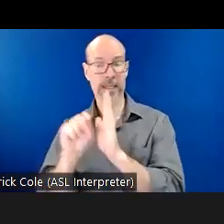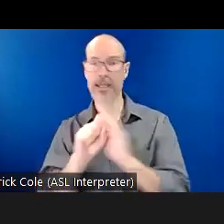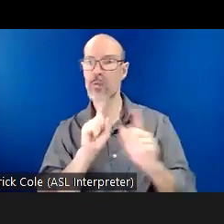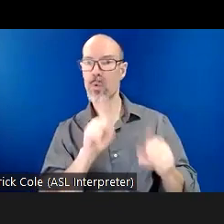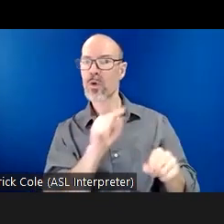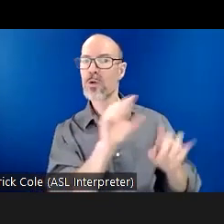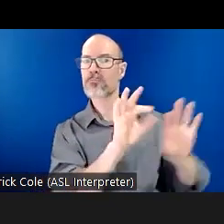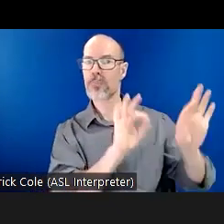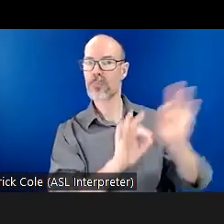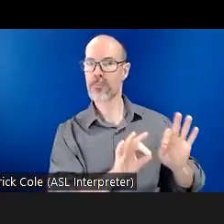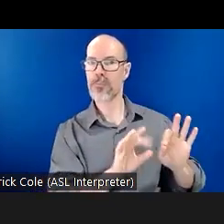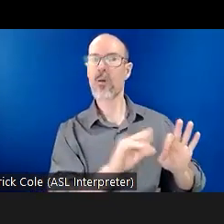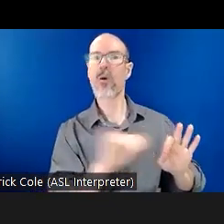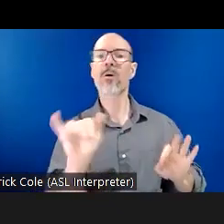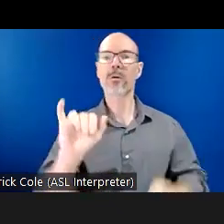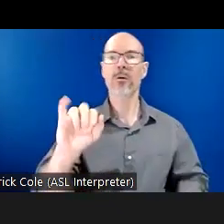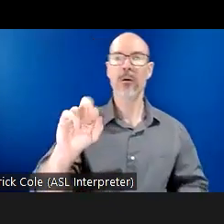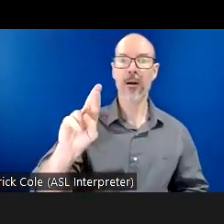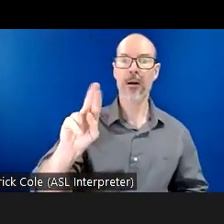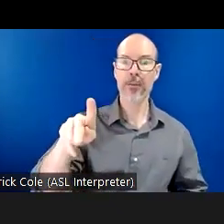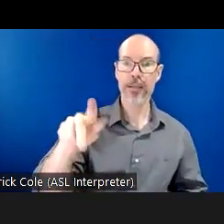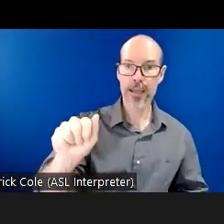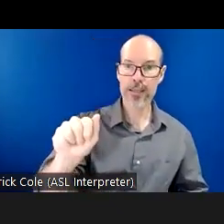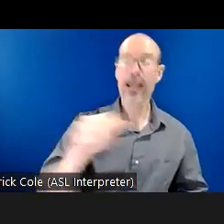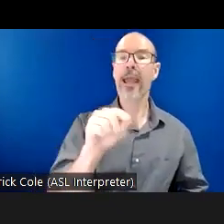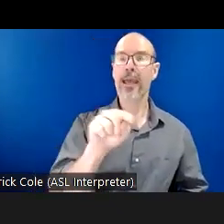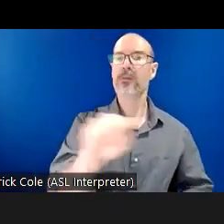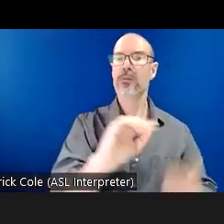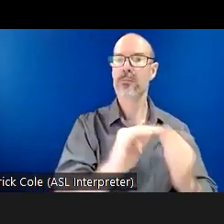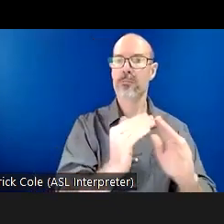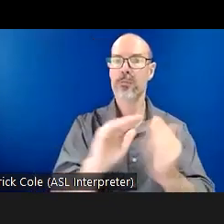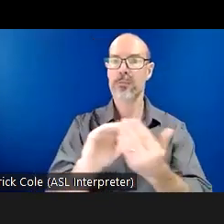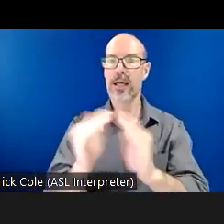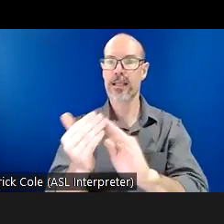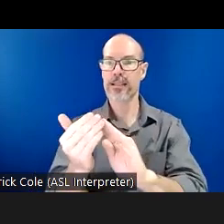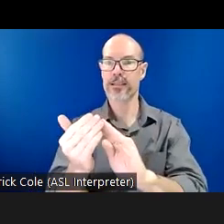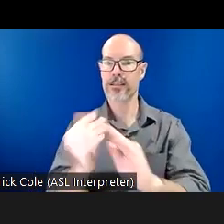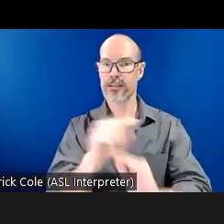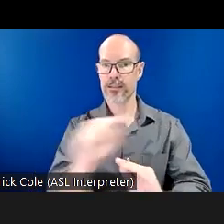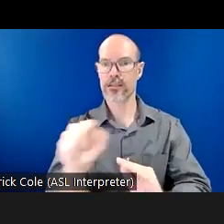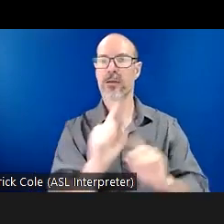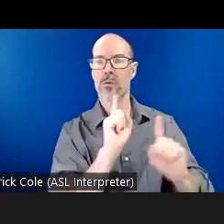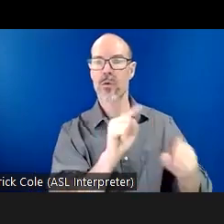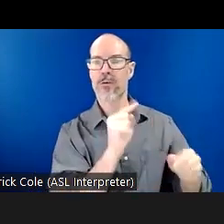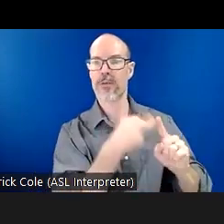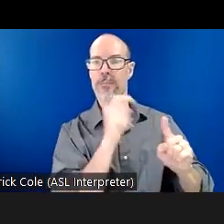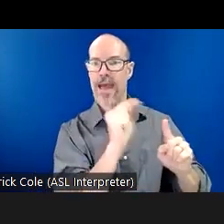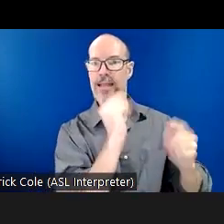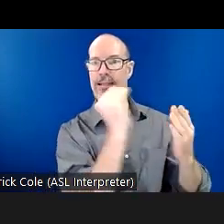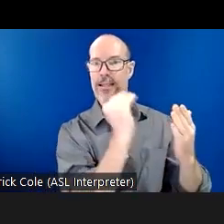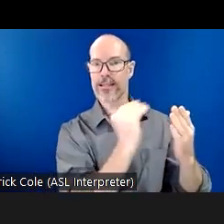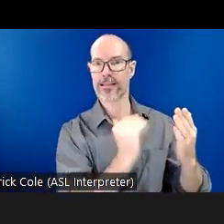and all of the municipalities. So as you'll hear in a moment, the state does